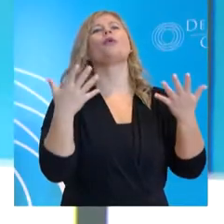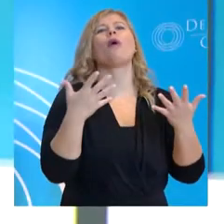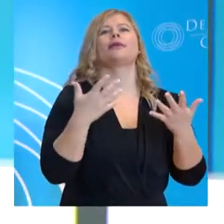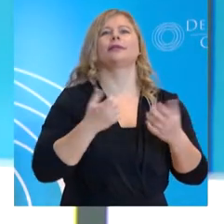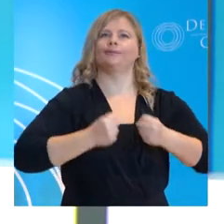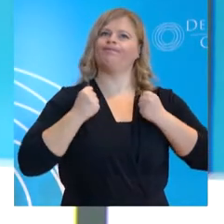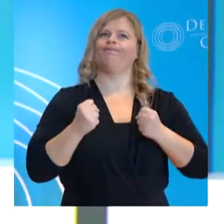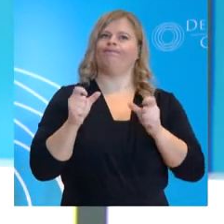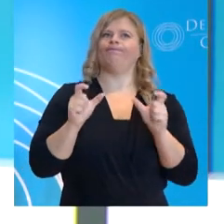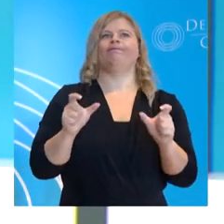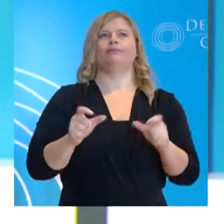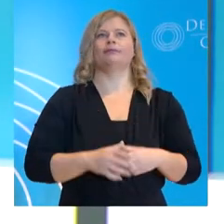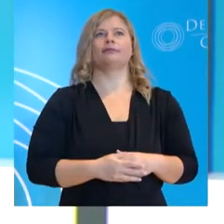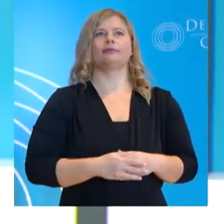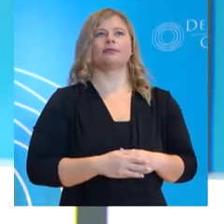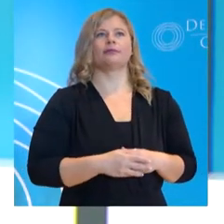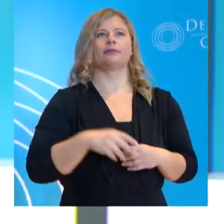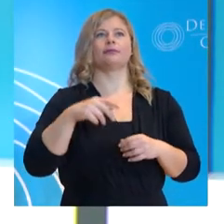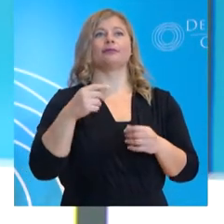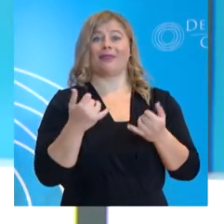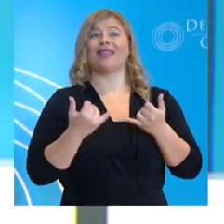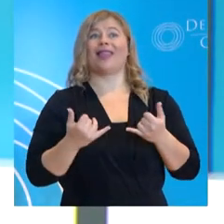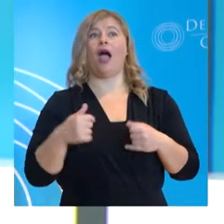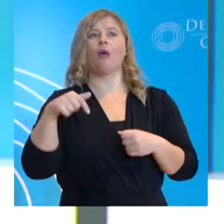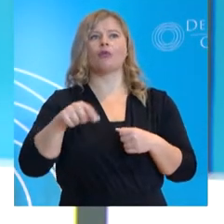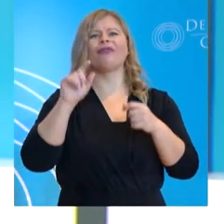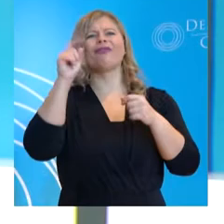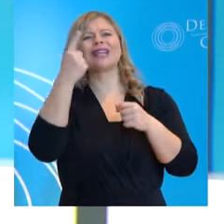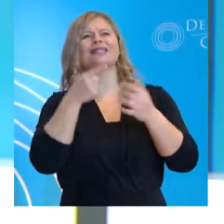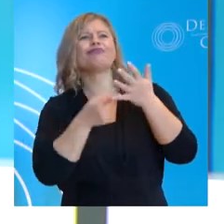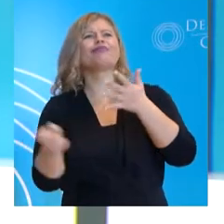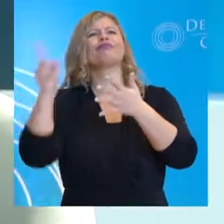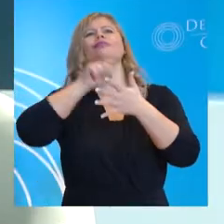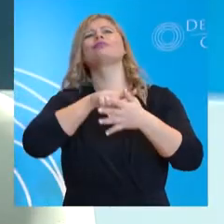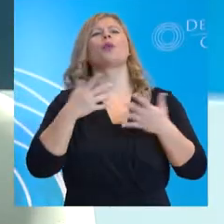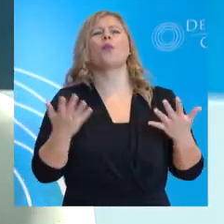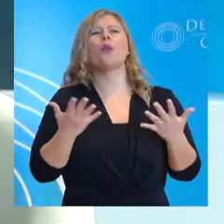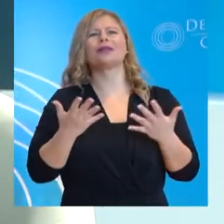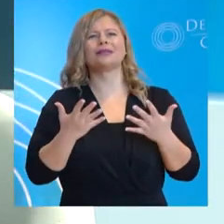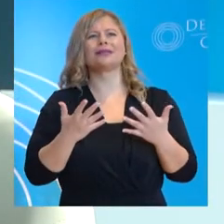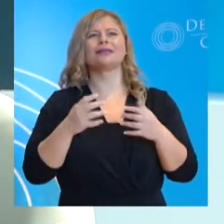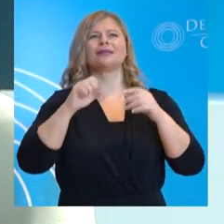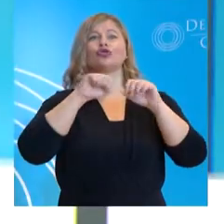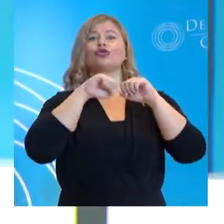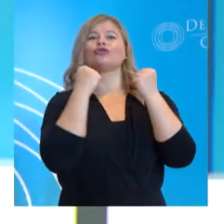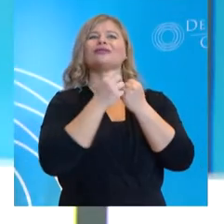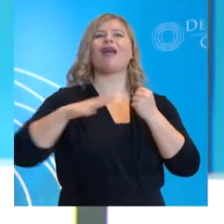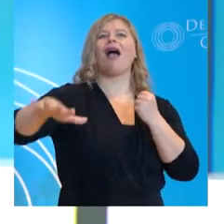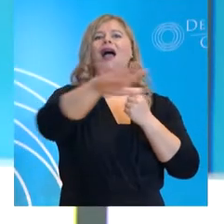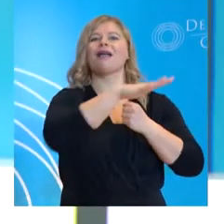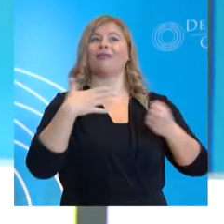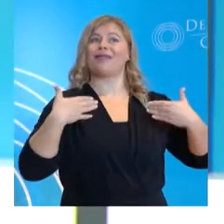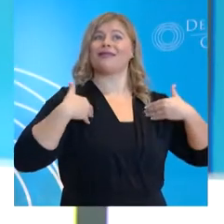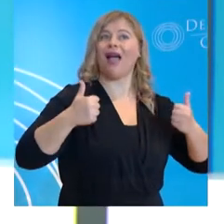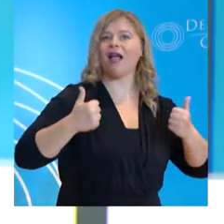is how do we reduce inequalities in this new growth model I'm championing for Greece.